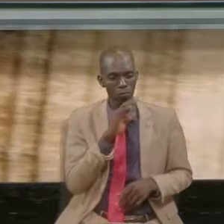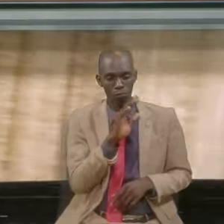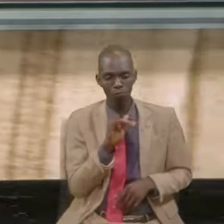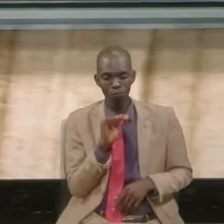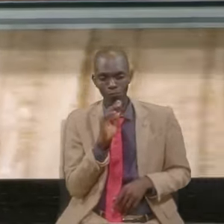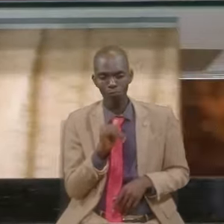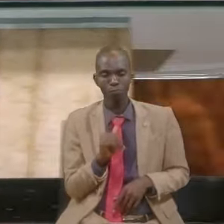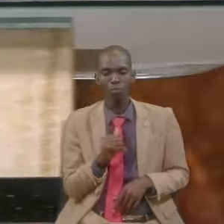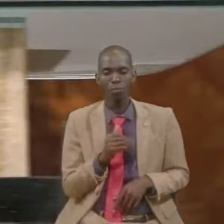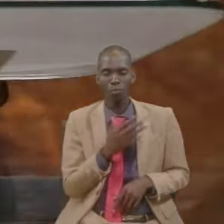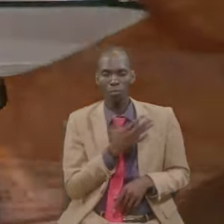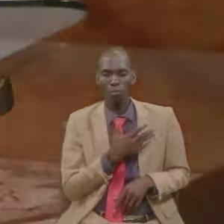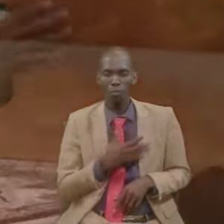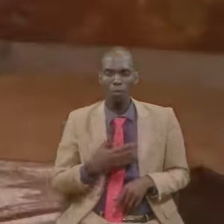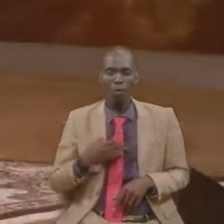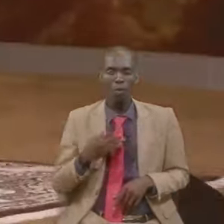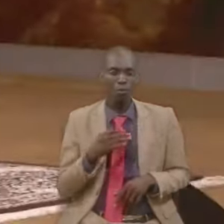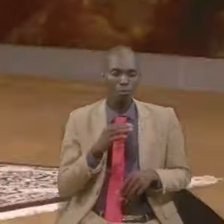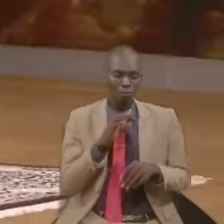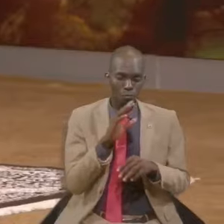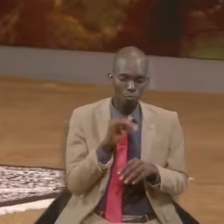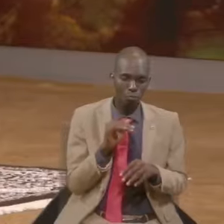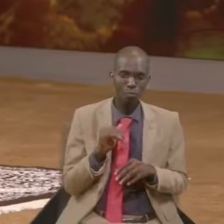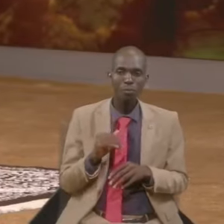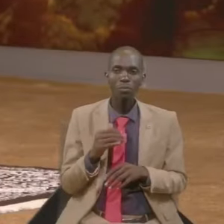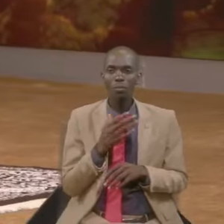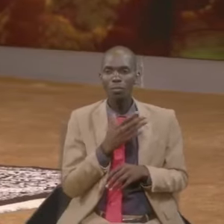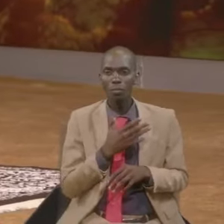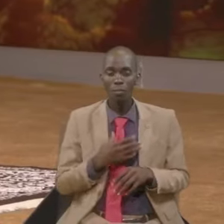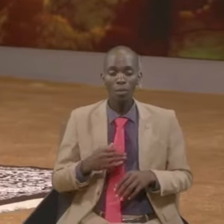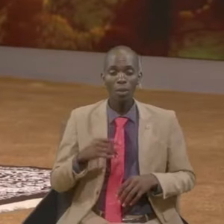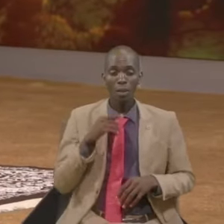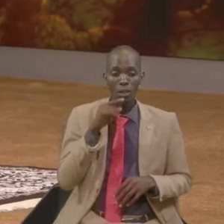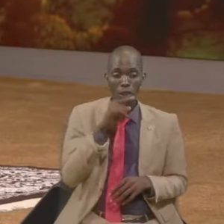they come, and this fellow, he knows that his